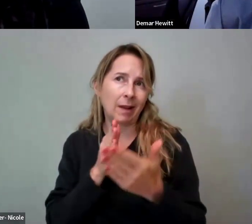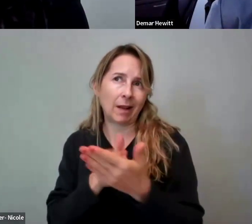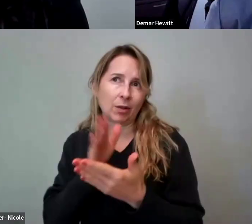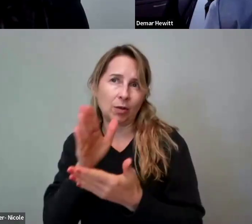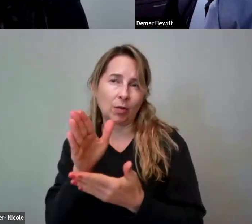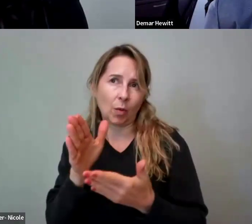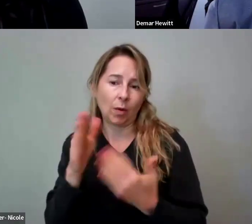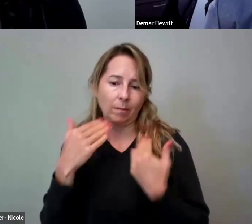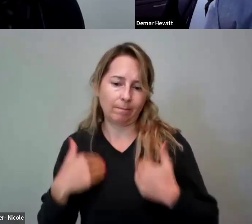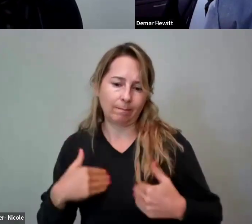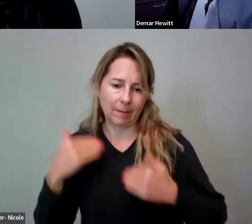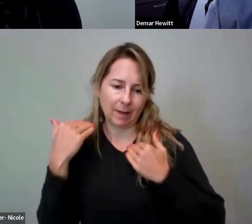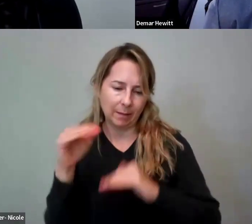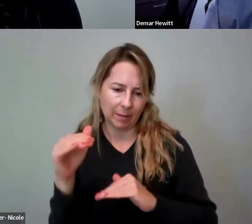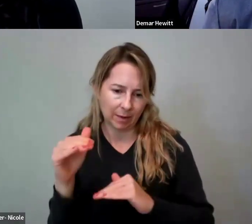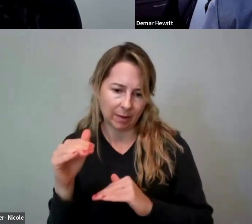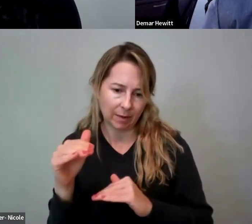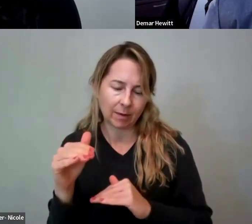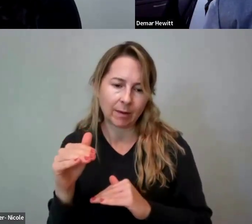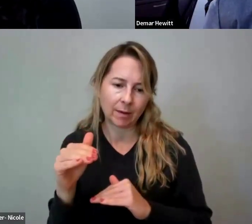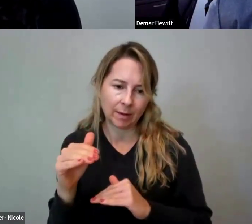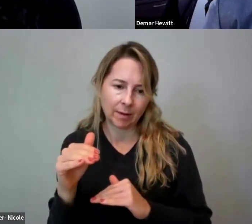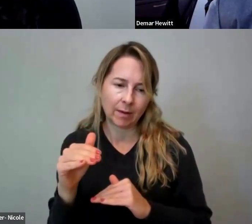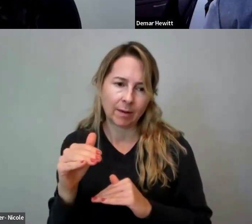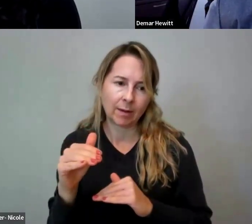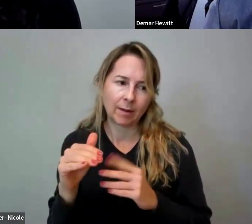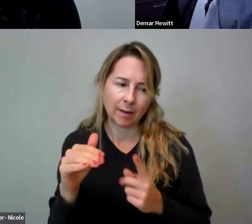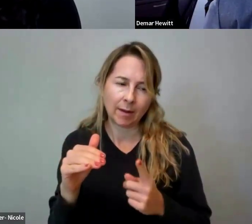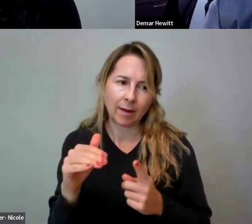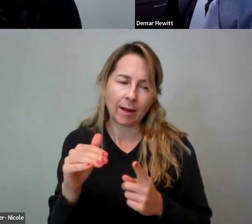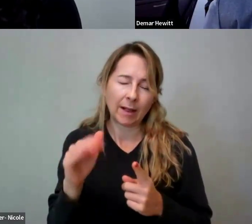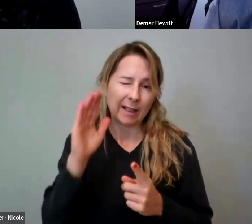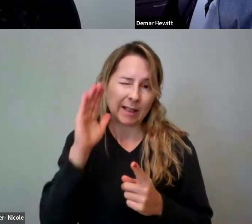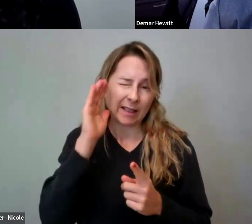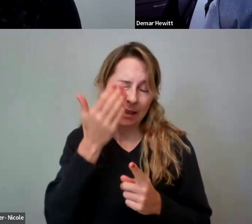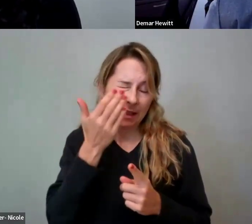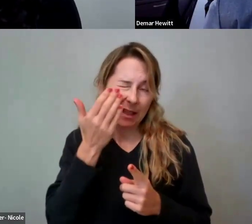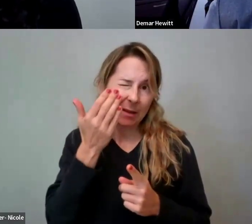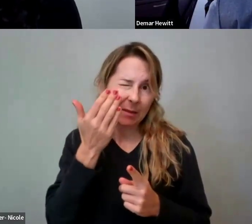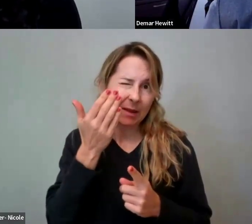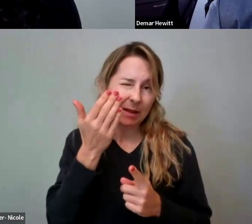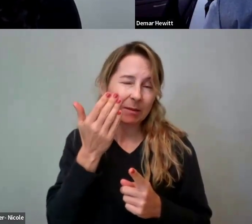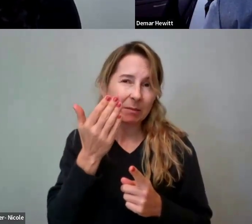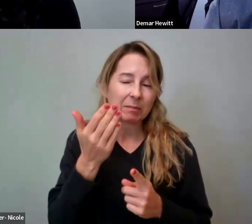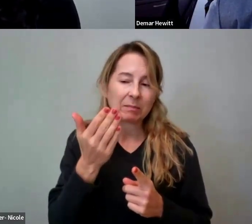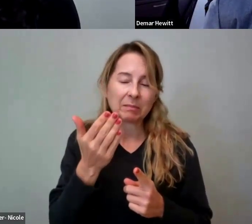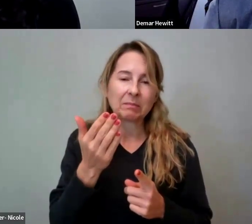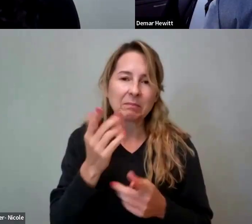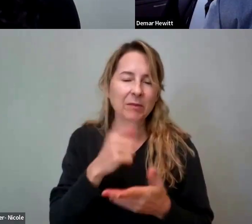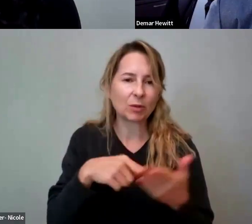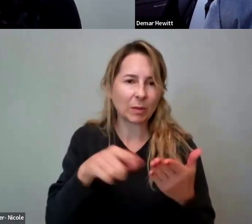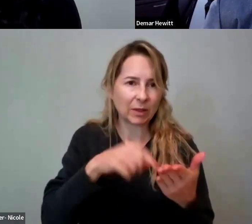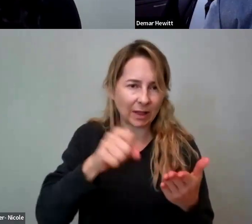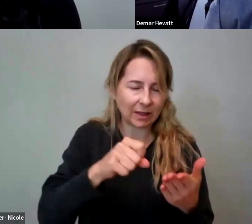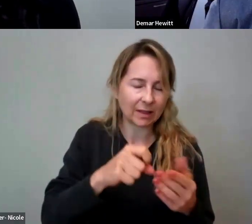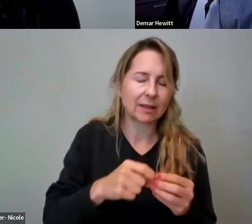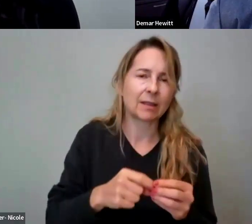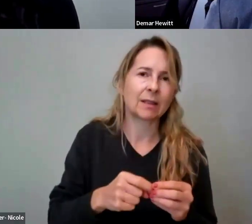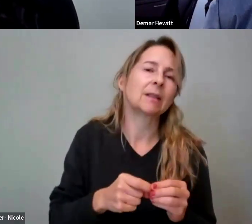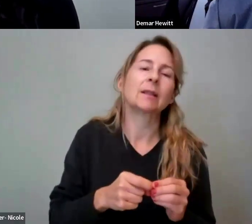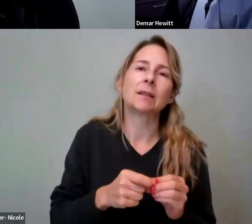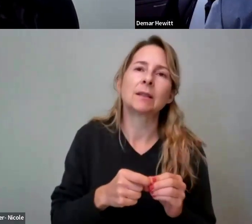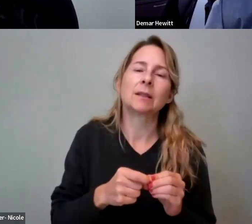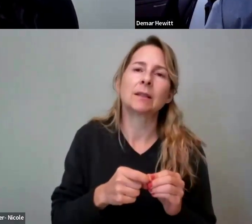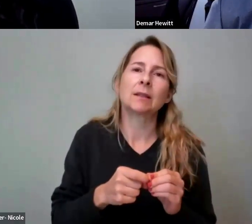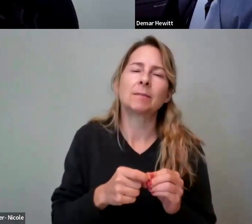the barriers of your limitations. So on the face of it, it does sound discriminatory. The question